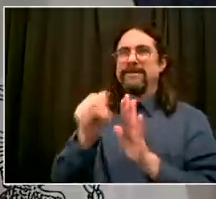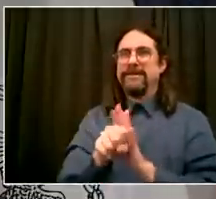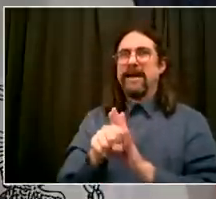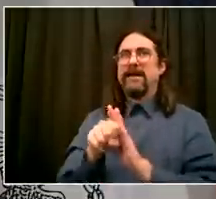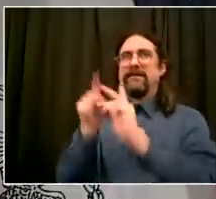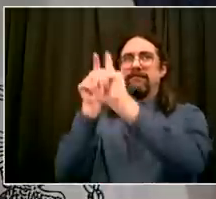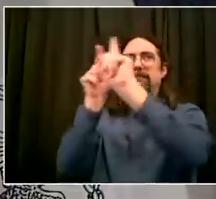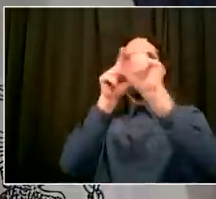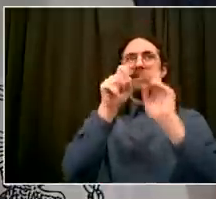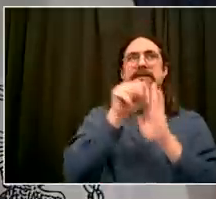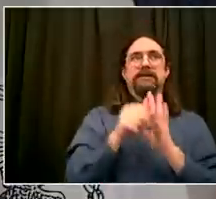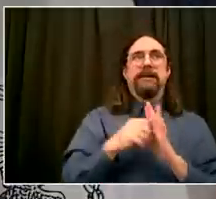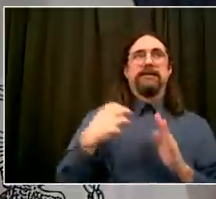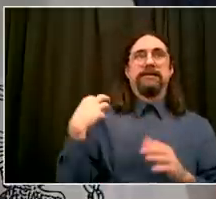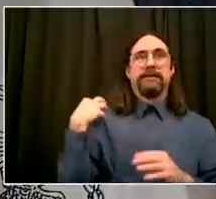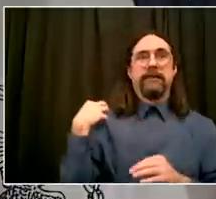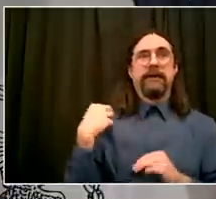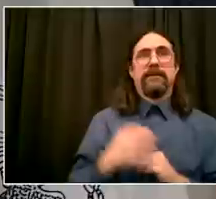Next is Rima from Chalkbeat.